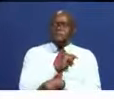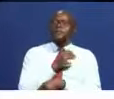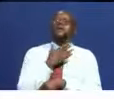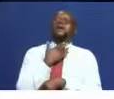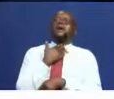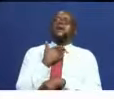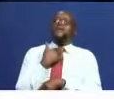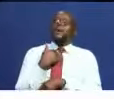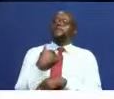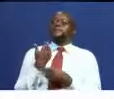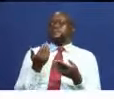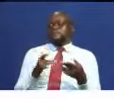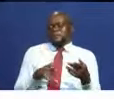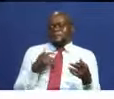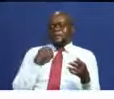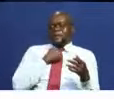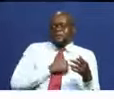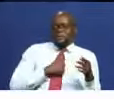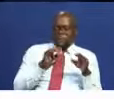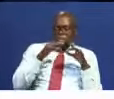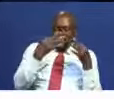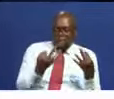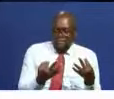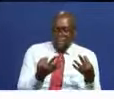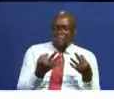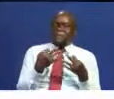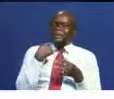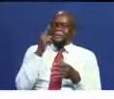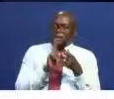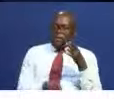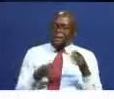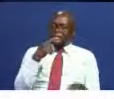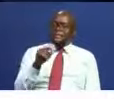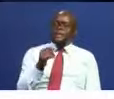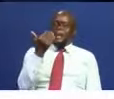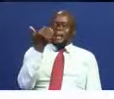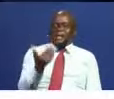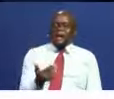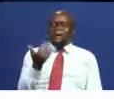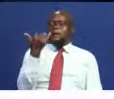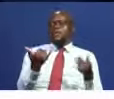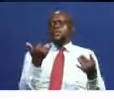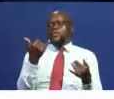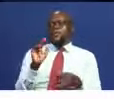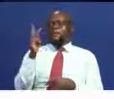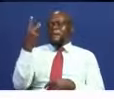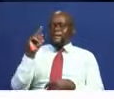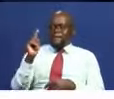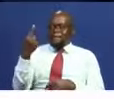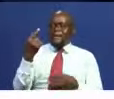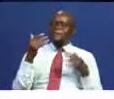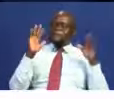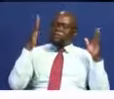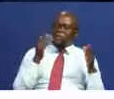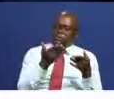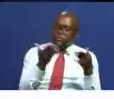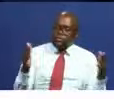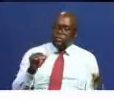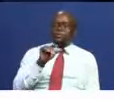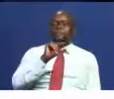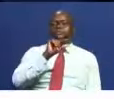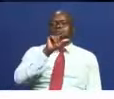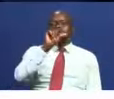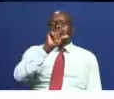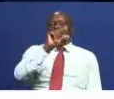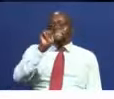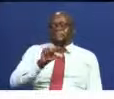to condole with the families and tell the Gen Z's of Kenya, first of all, I want to congratulate them because